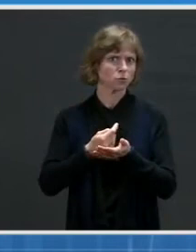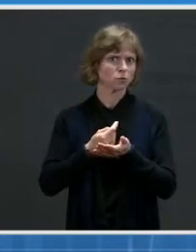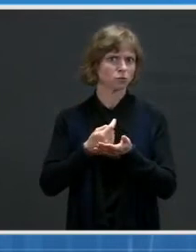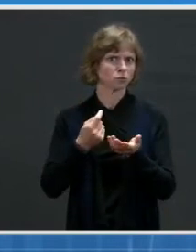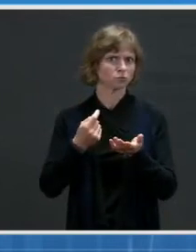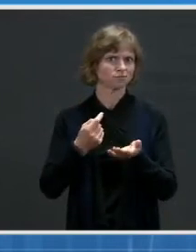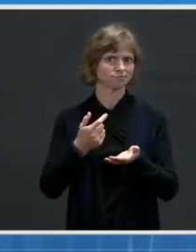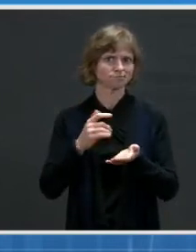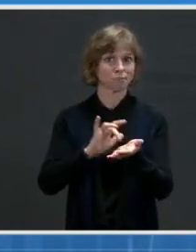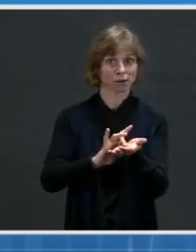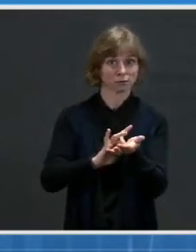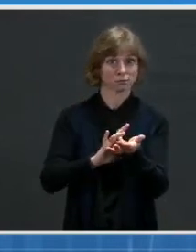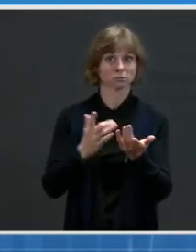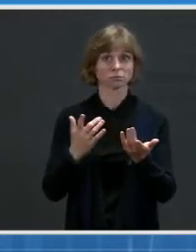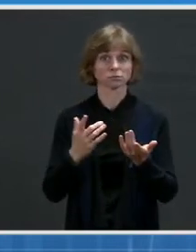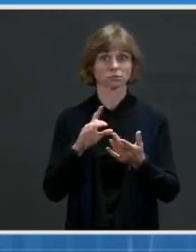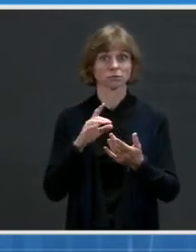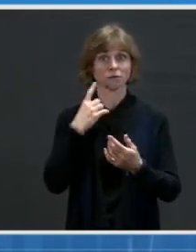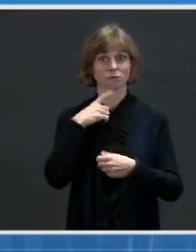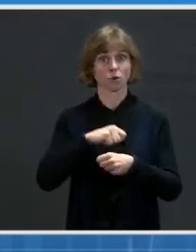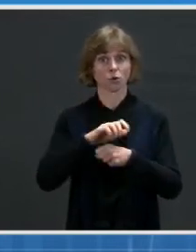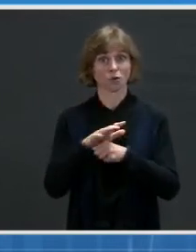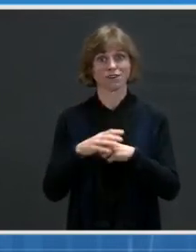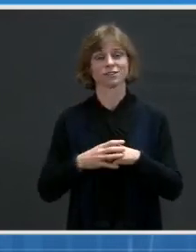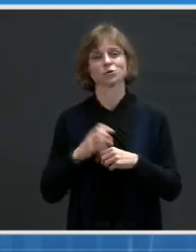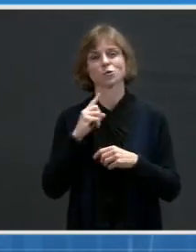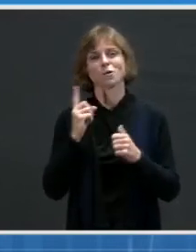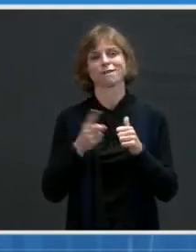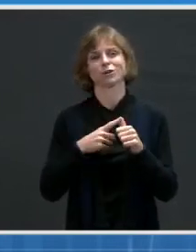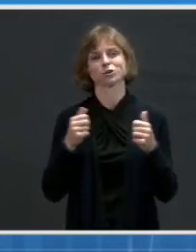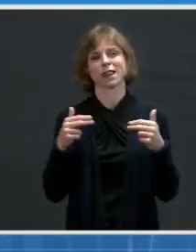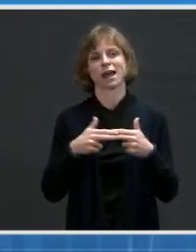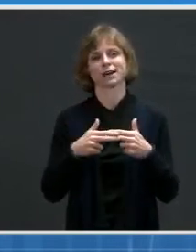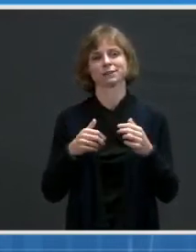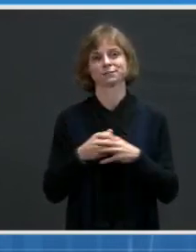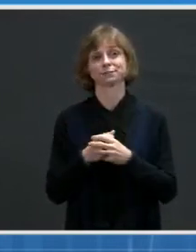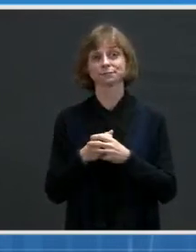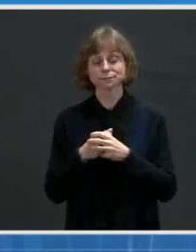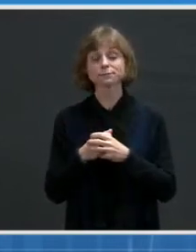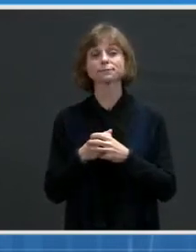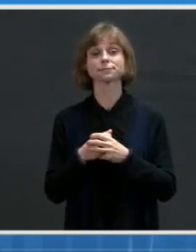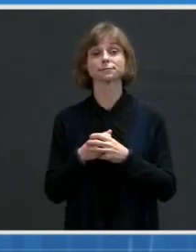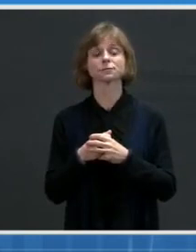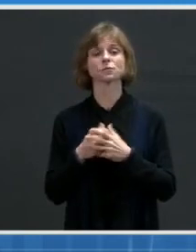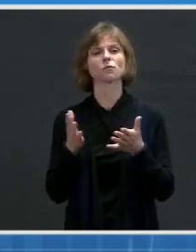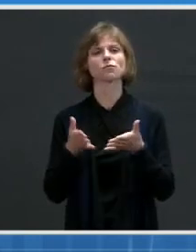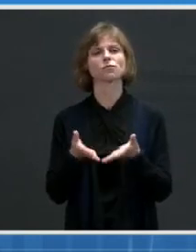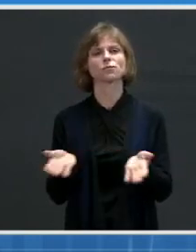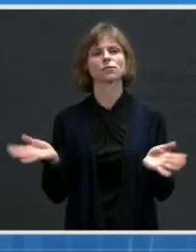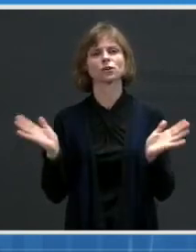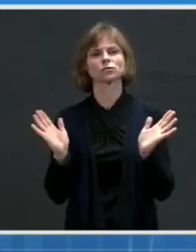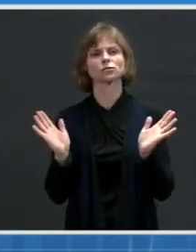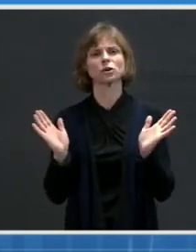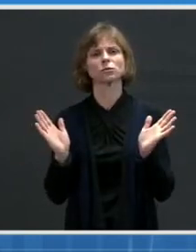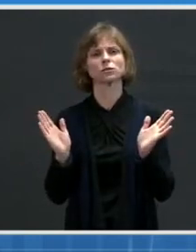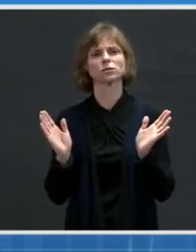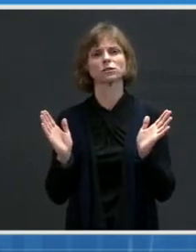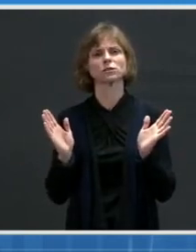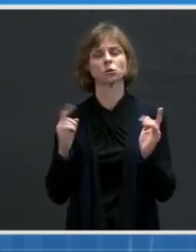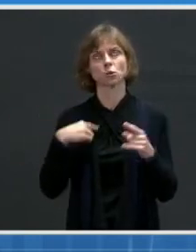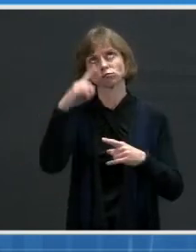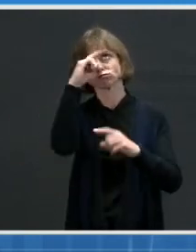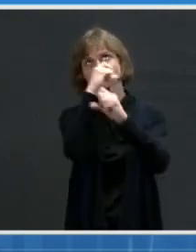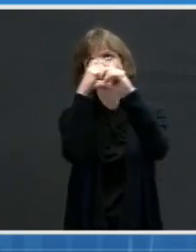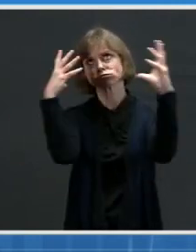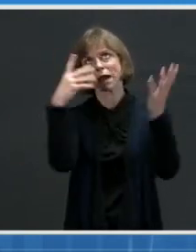COVID-19. So if we can move ahead to my first slide. In general, when one thinks of therapeutics, you think of